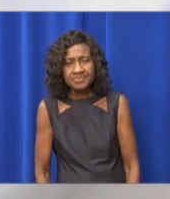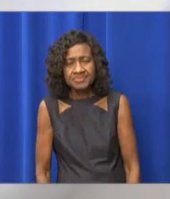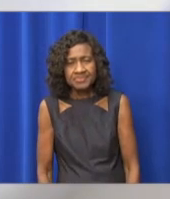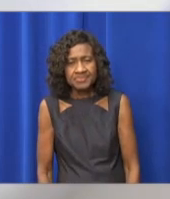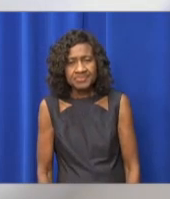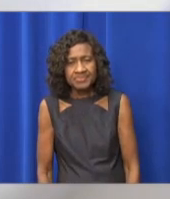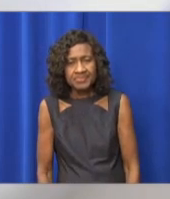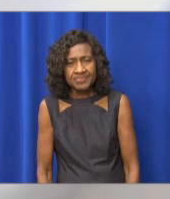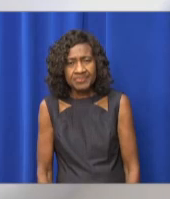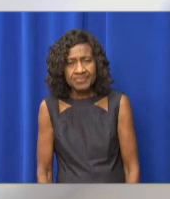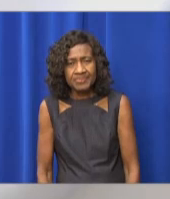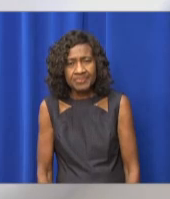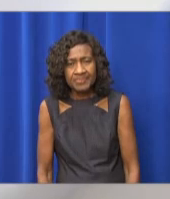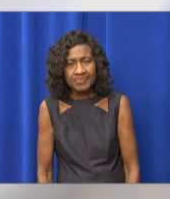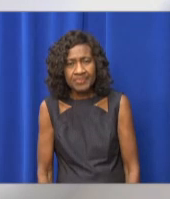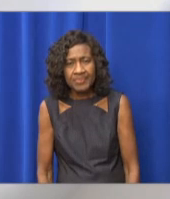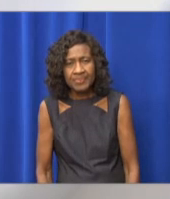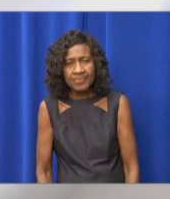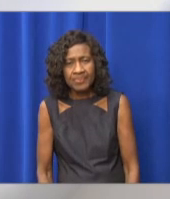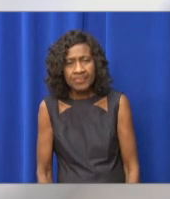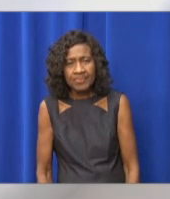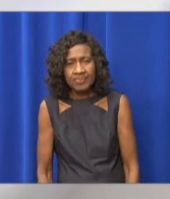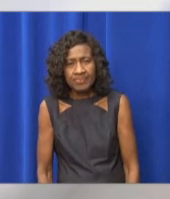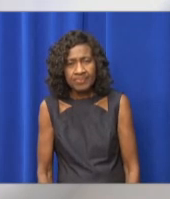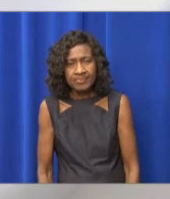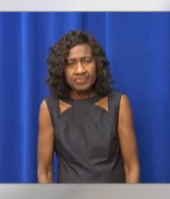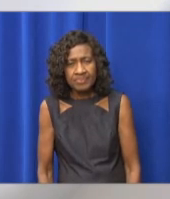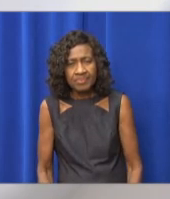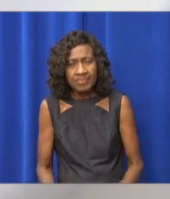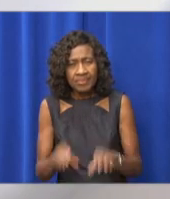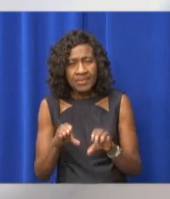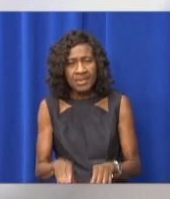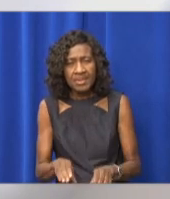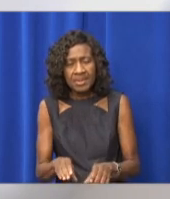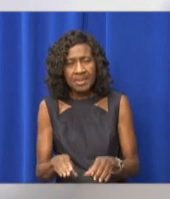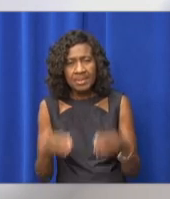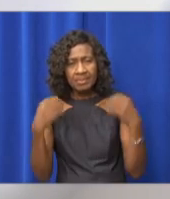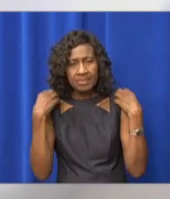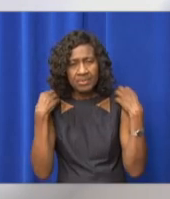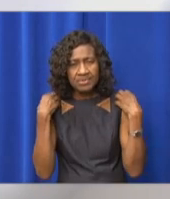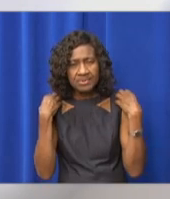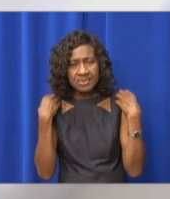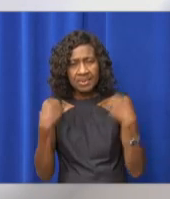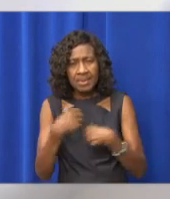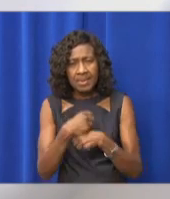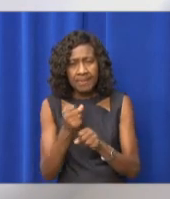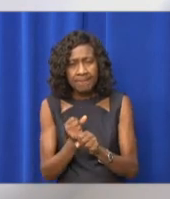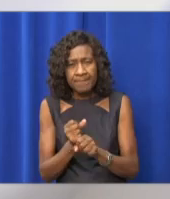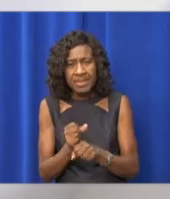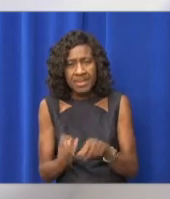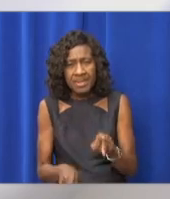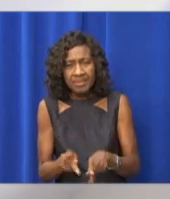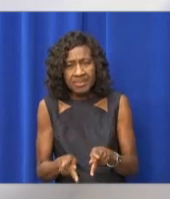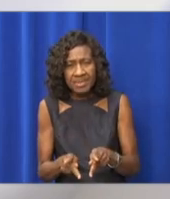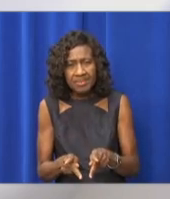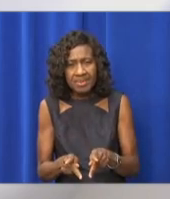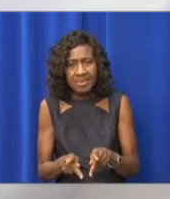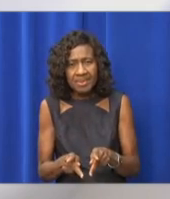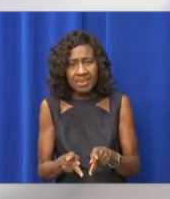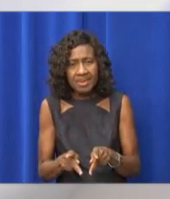for your presentation. Just have one question. And can employers make testing mandatory for all of their